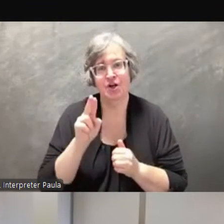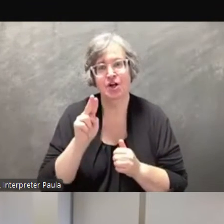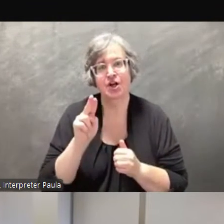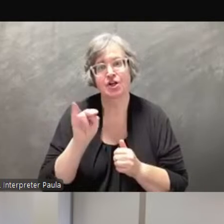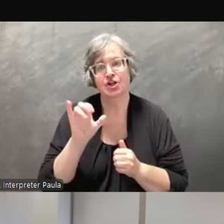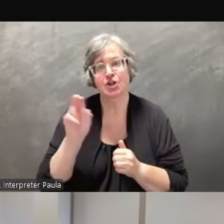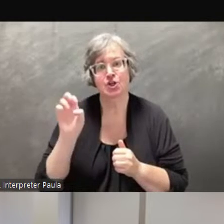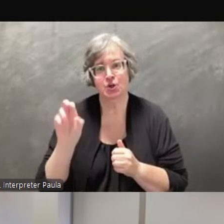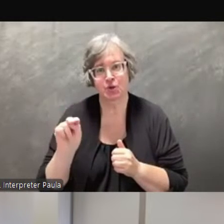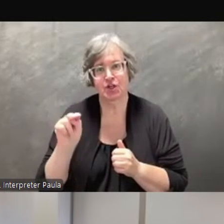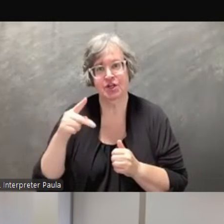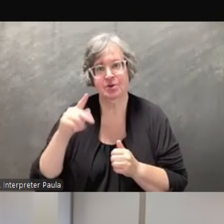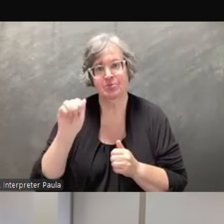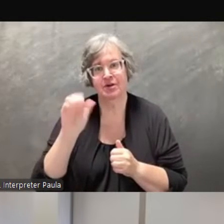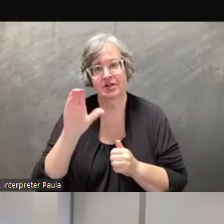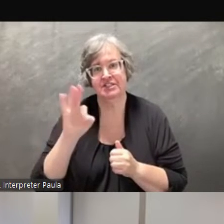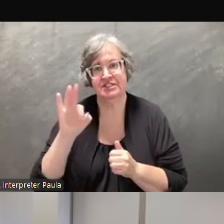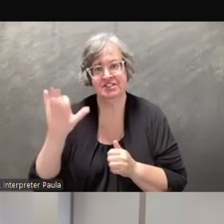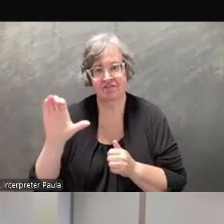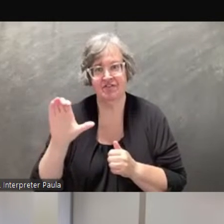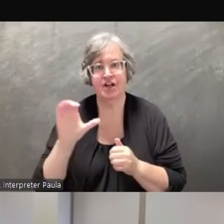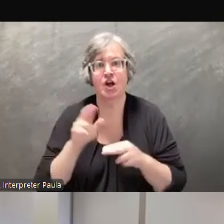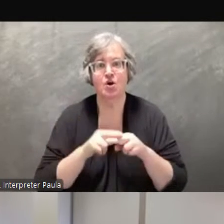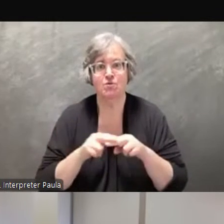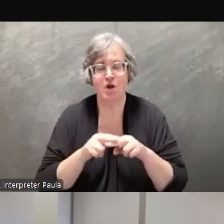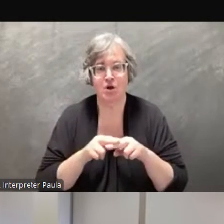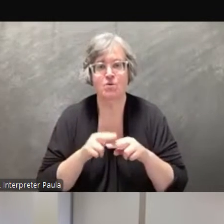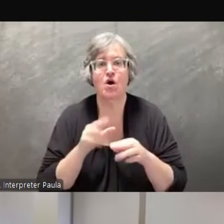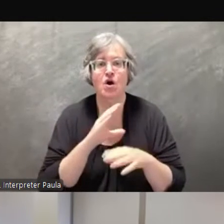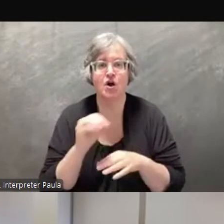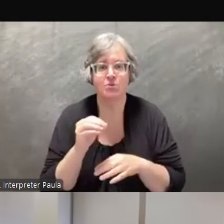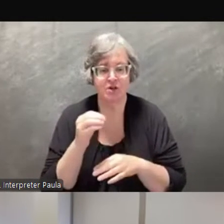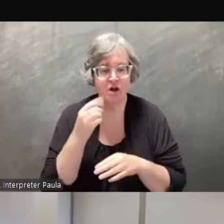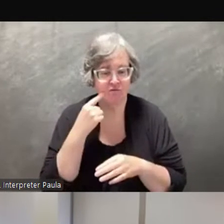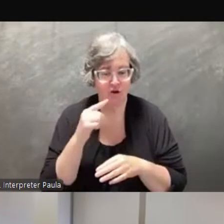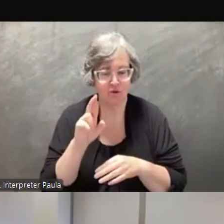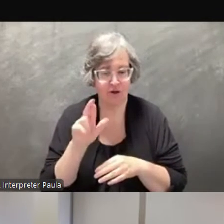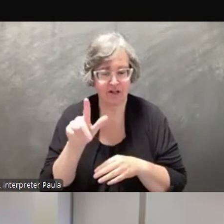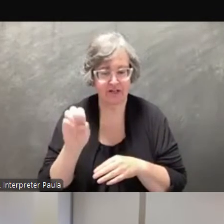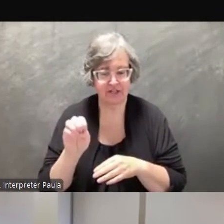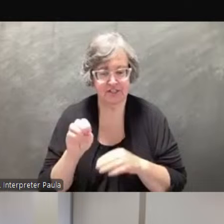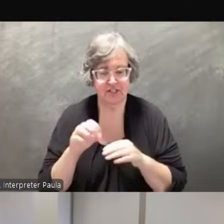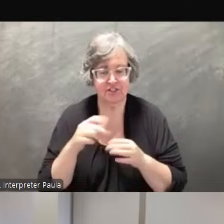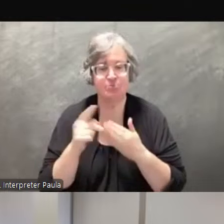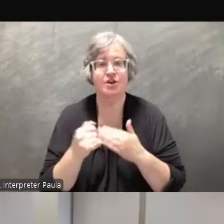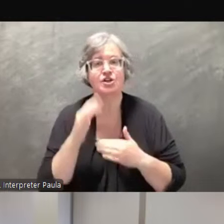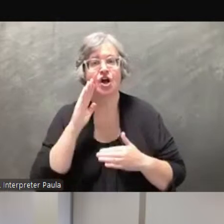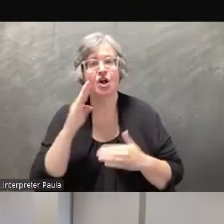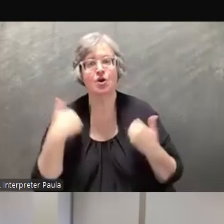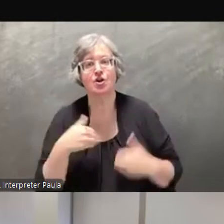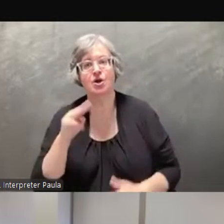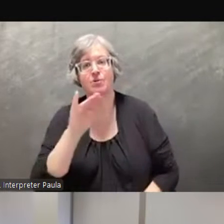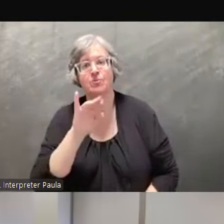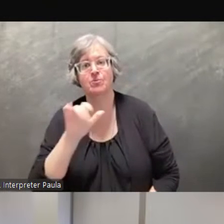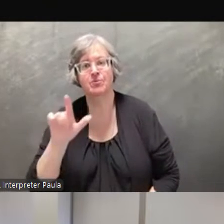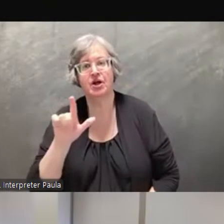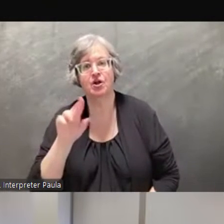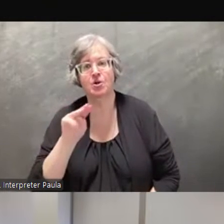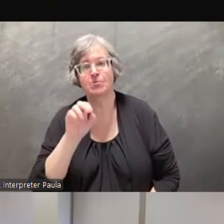Pacific Railroad Company for the Red Line Extension Project. Phil Mooney. Good morning, Bill Mooney, your Chief Infrastructure